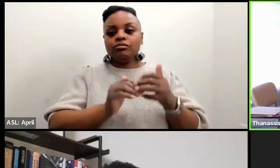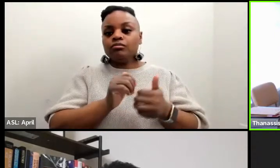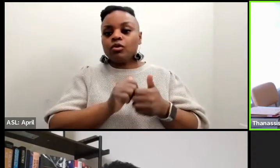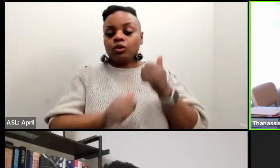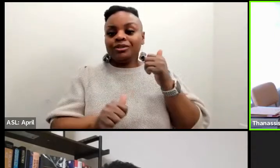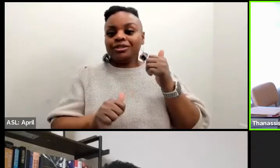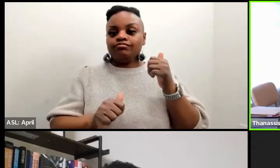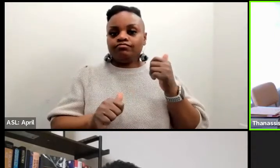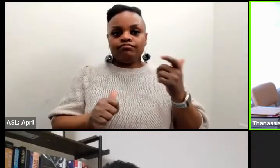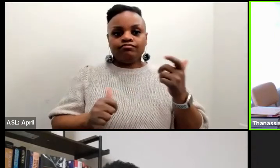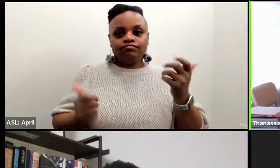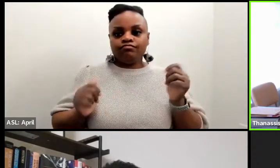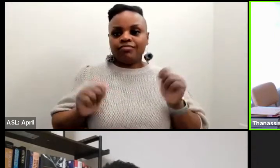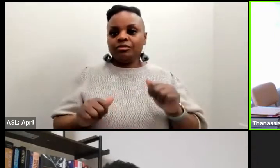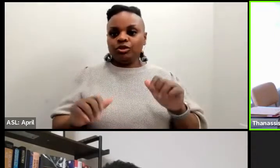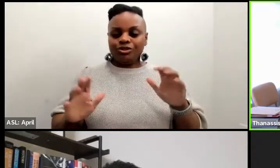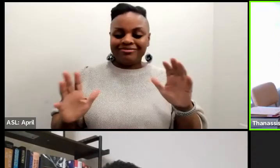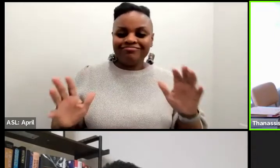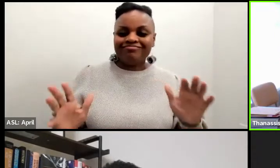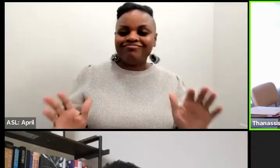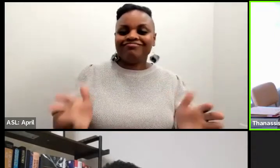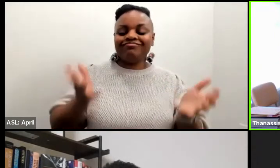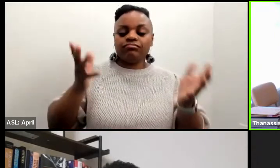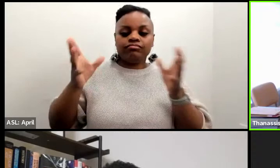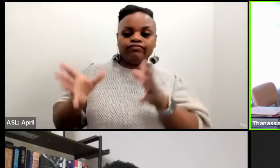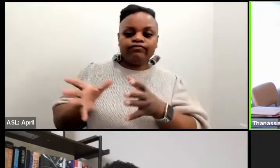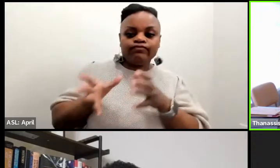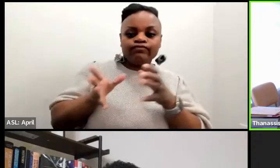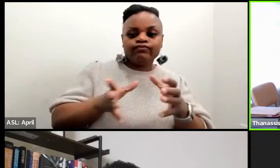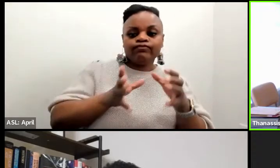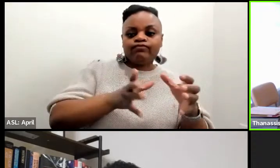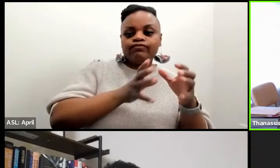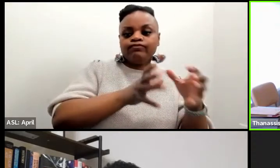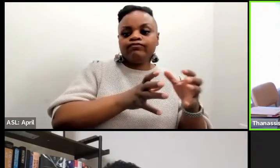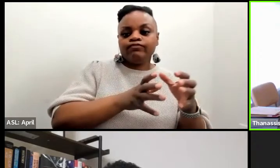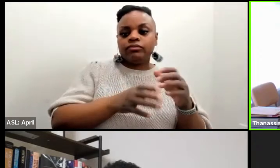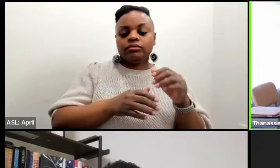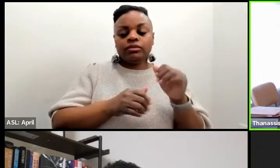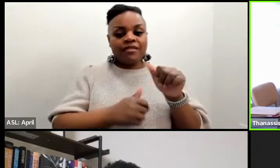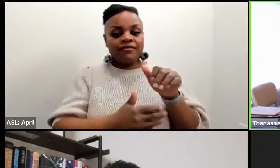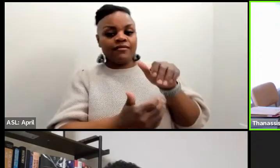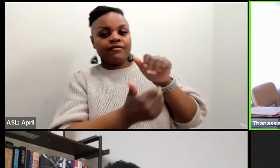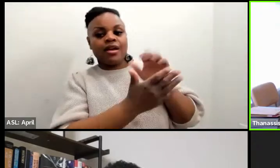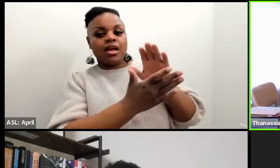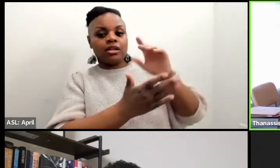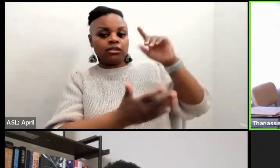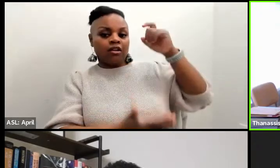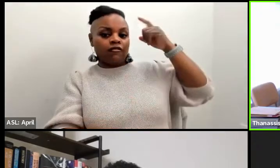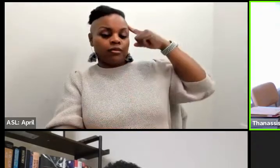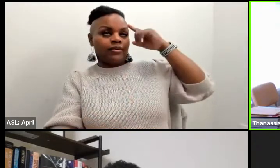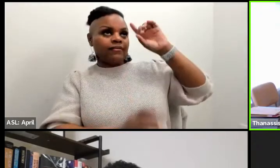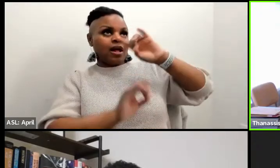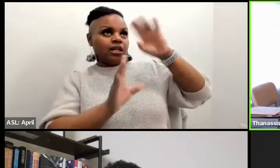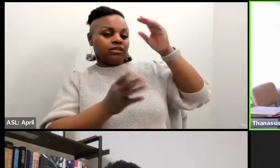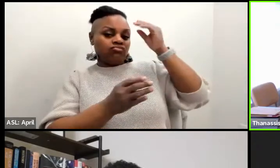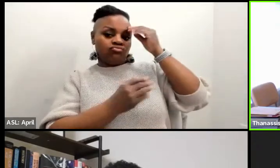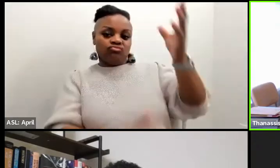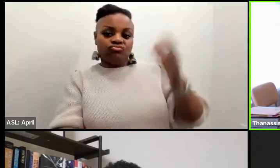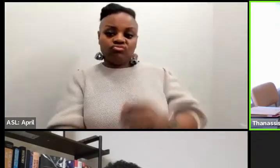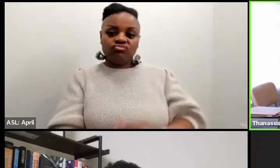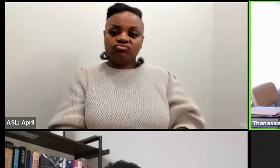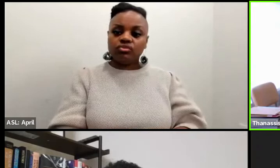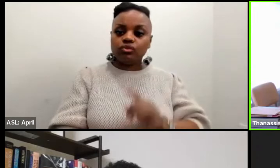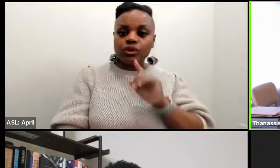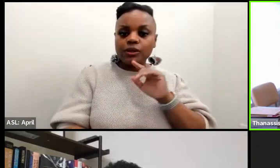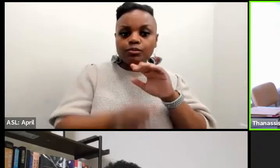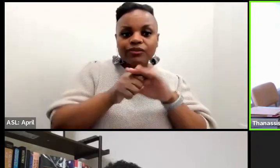of people to face down the violence of the state or to protest against policies. And that gave me what I think turns out to be an incorrect impression that this